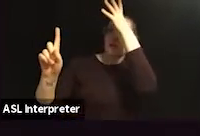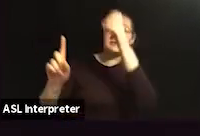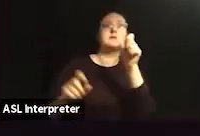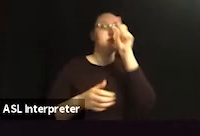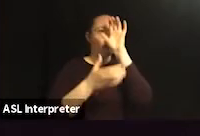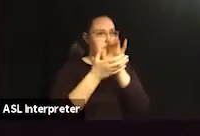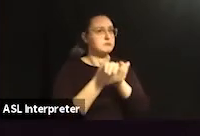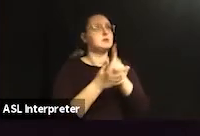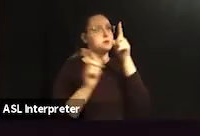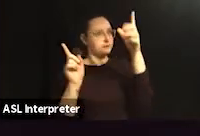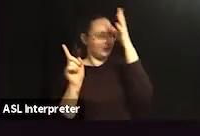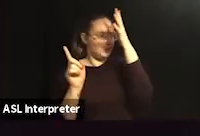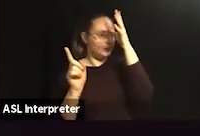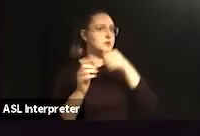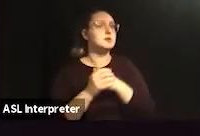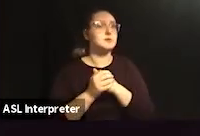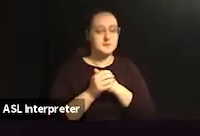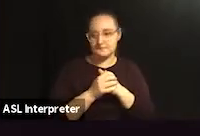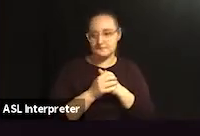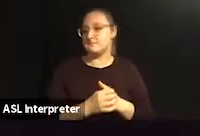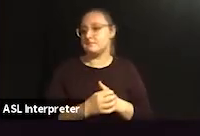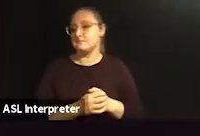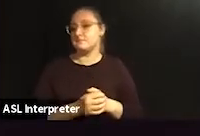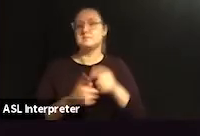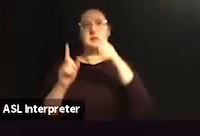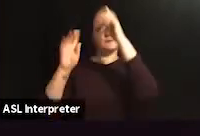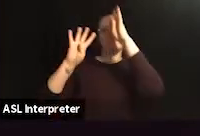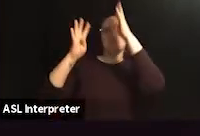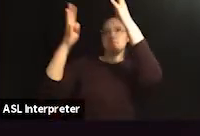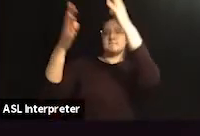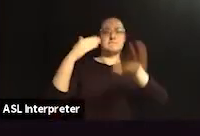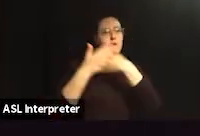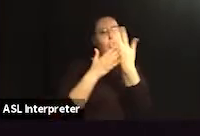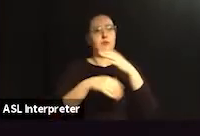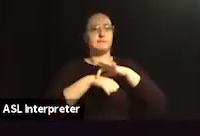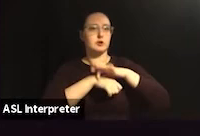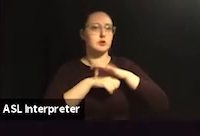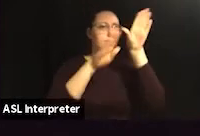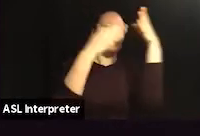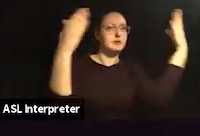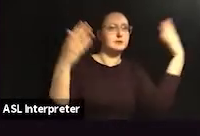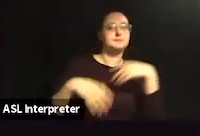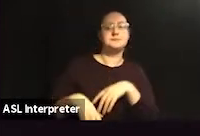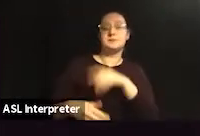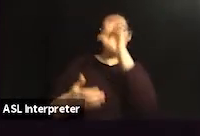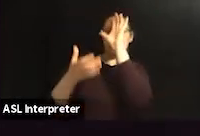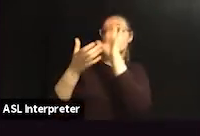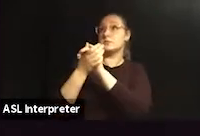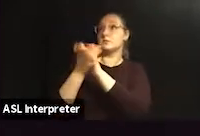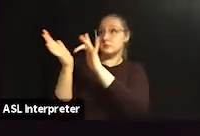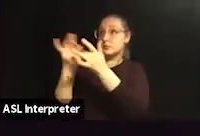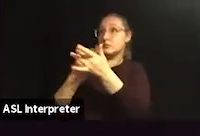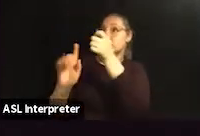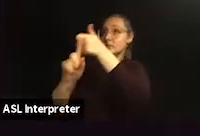Father Almighty, Creator of heaven and earth. Do you believe in Jesus Christ, the Son of God? I